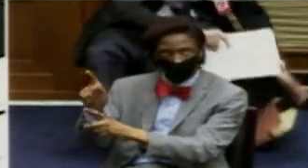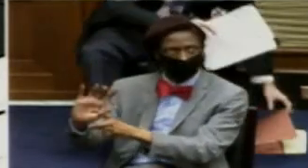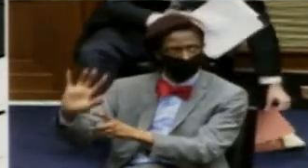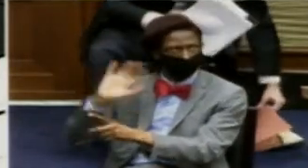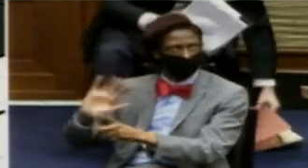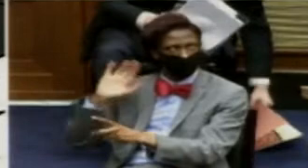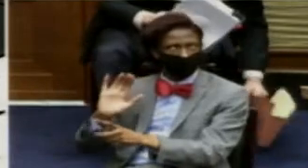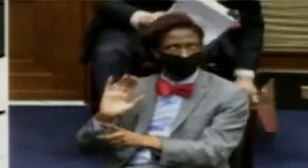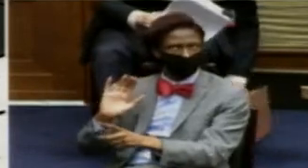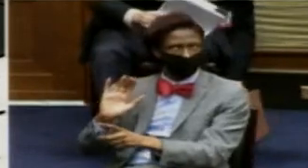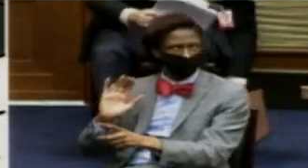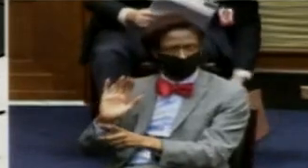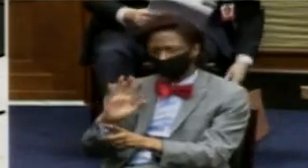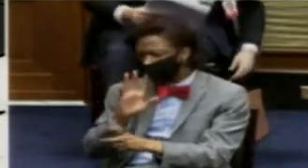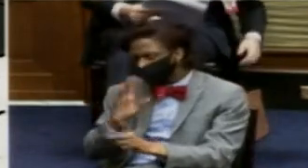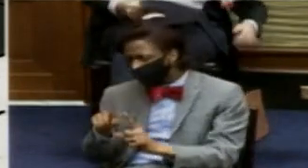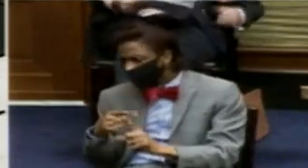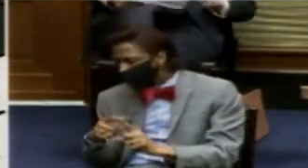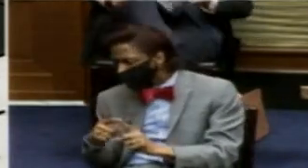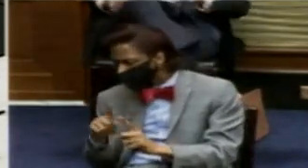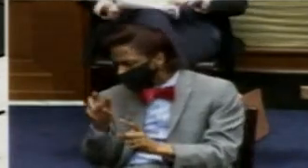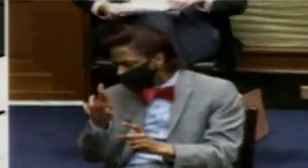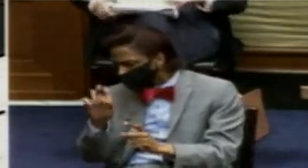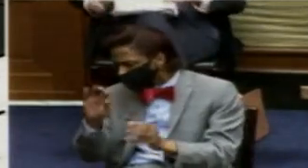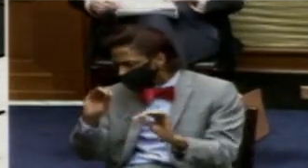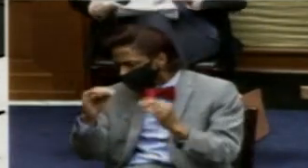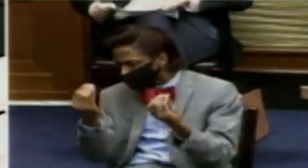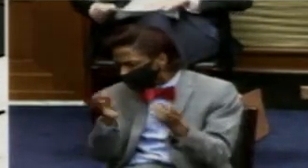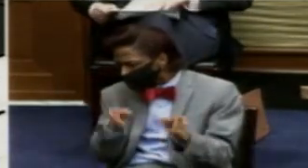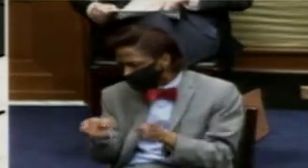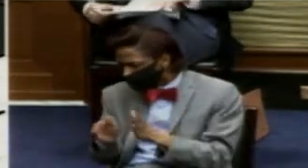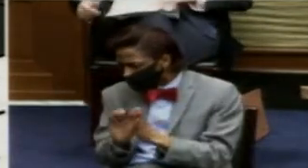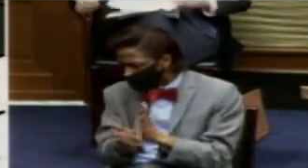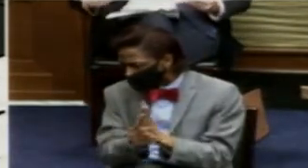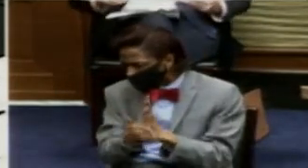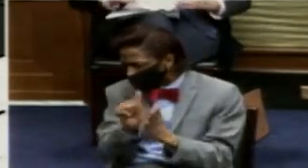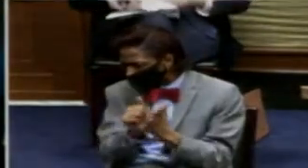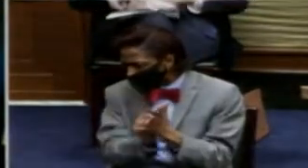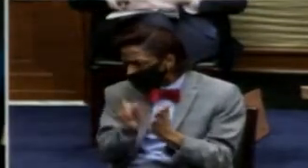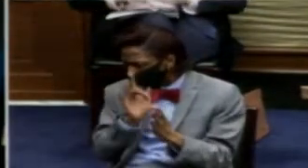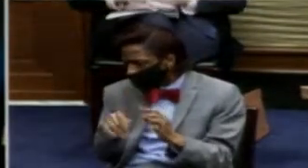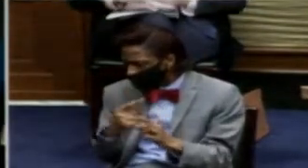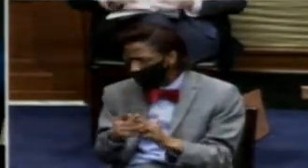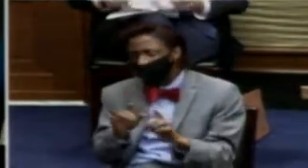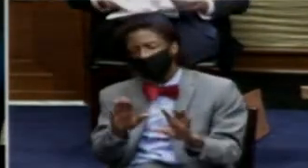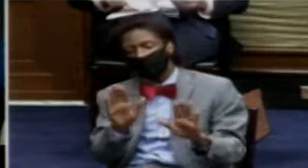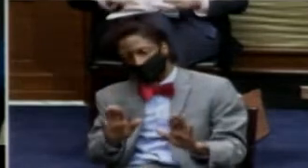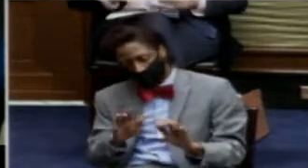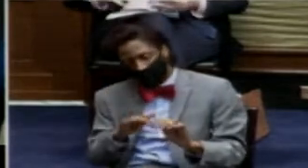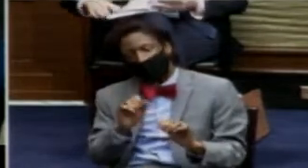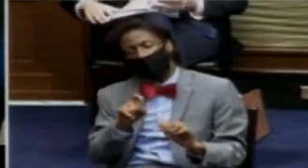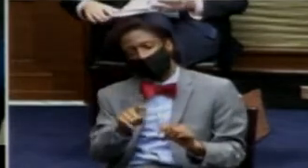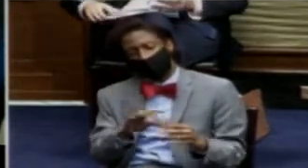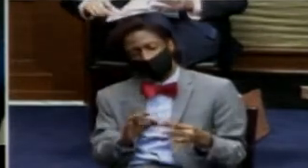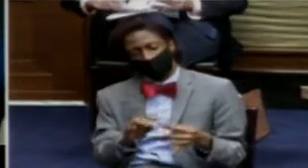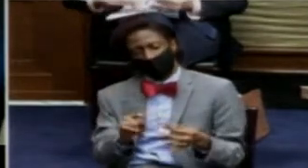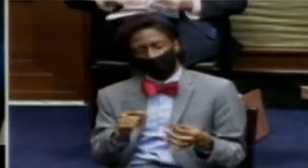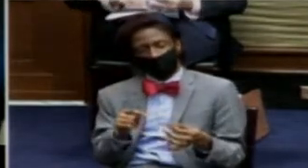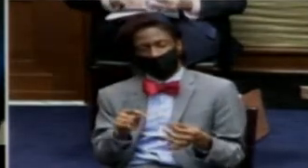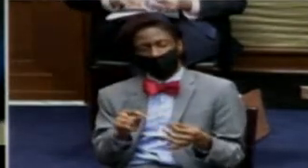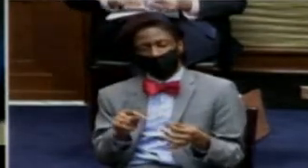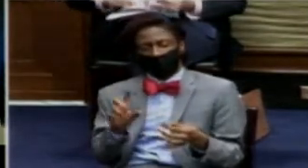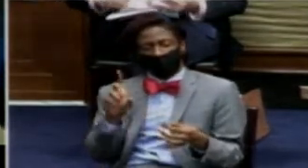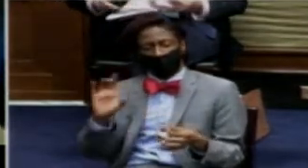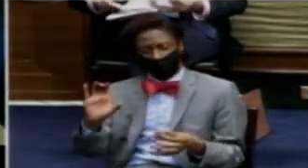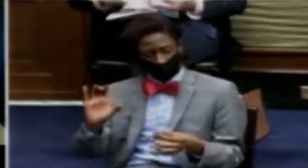early. Are you talking about in the Reorganization Act? Is that what you're referring to? Well, what I'm saying is it was mentioned that DC was in